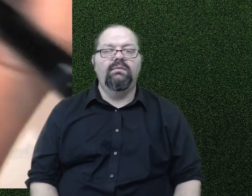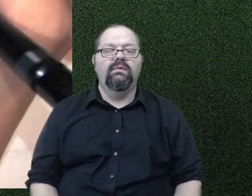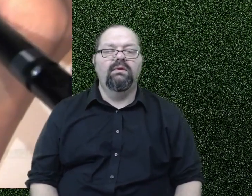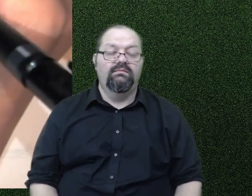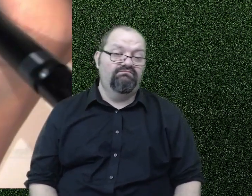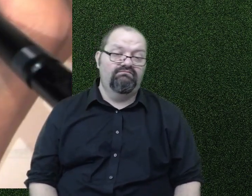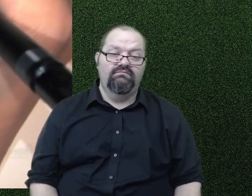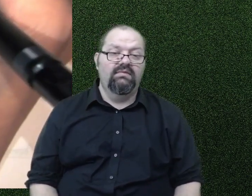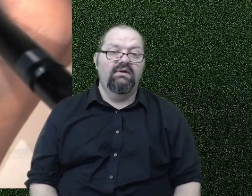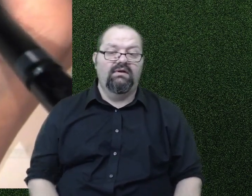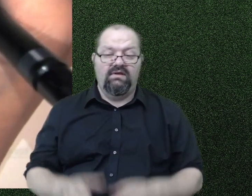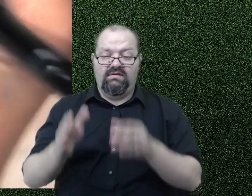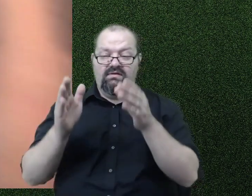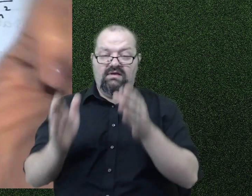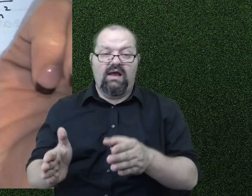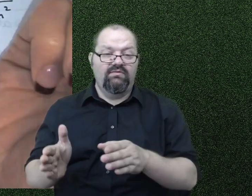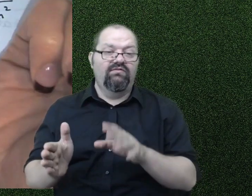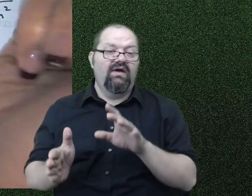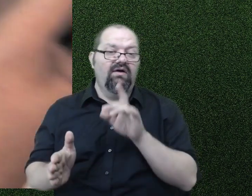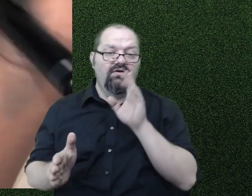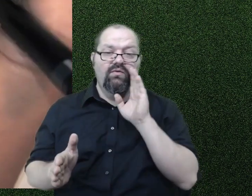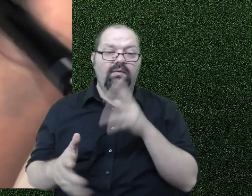Is that the absolute value of V?